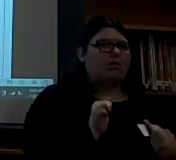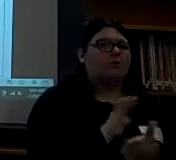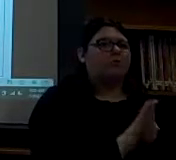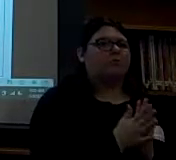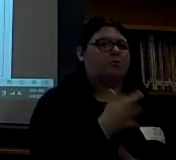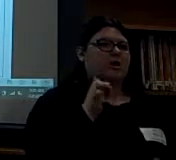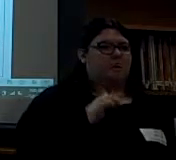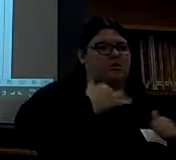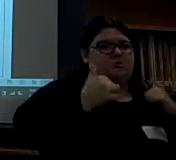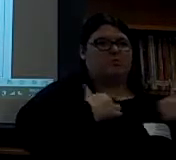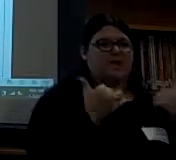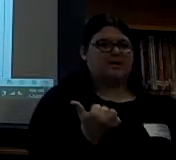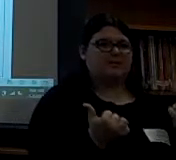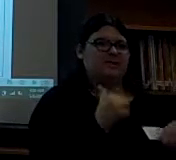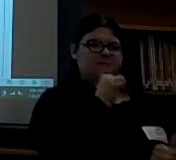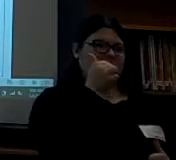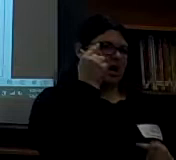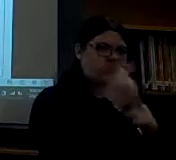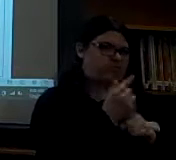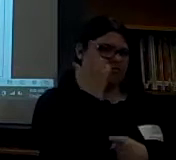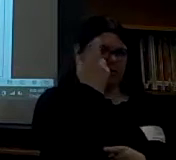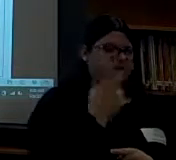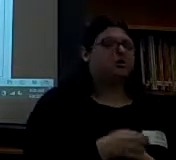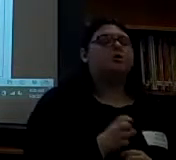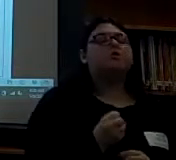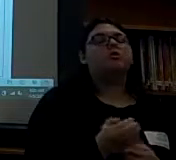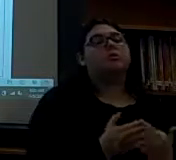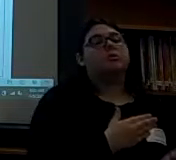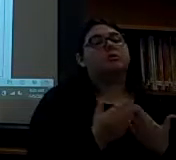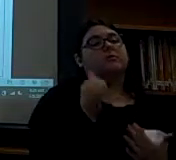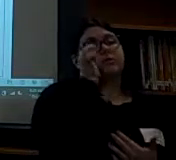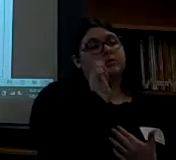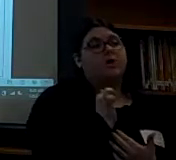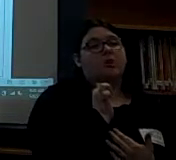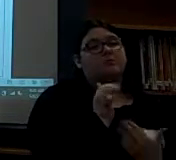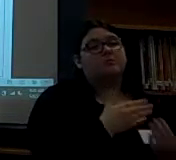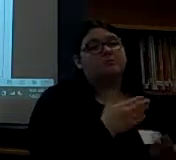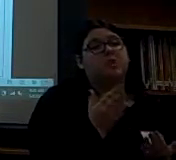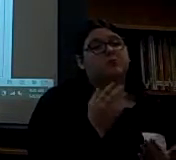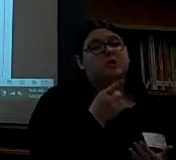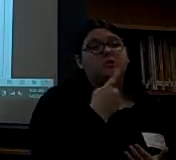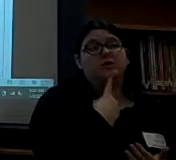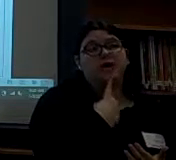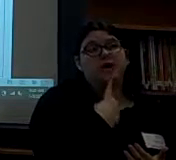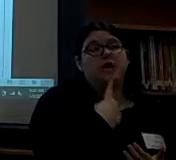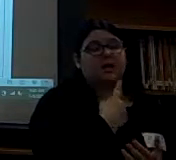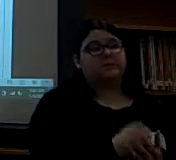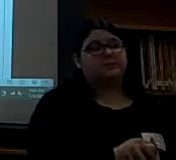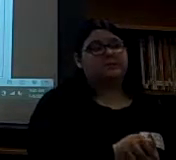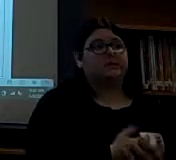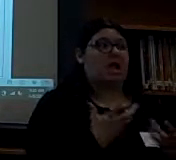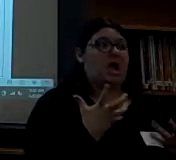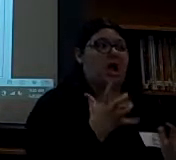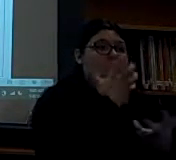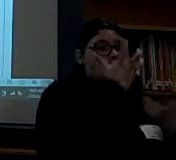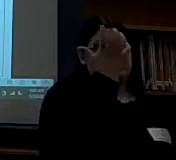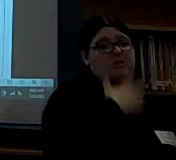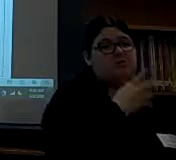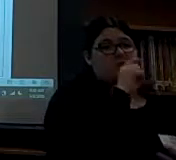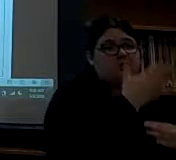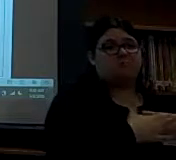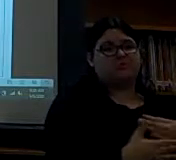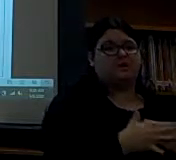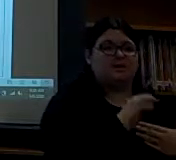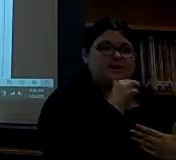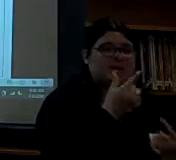aggressive and irrational when we're in this state. That's why even as adults, maybe you say, I don't want to yell at my child anymore. It doesn't